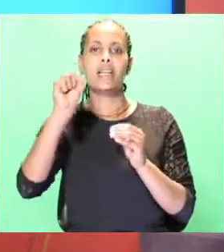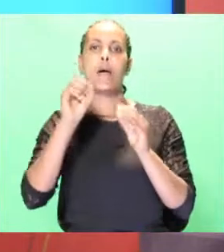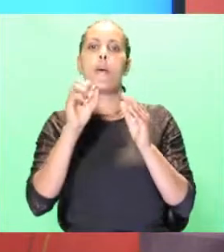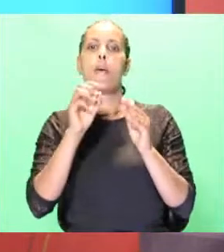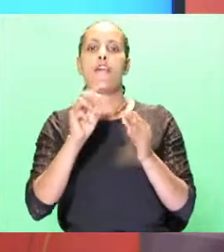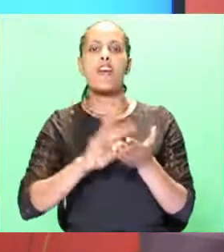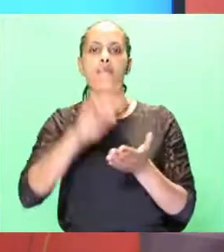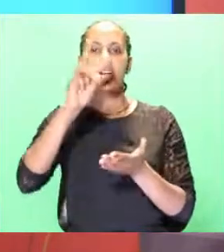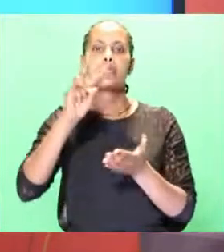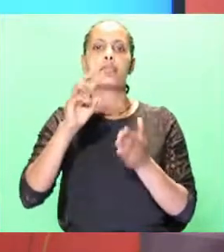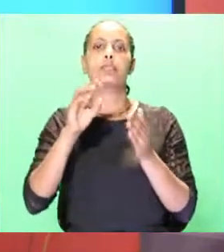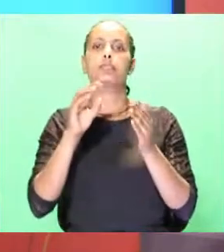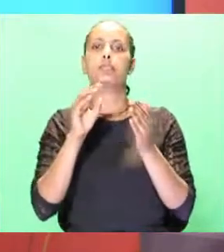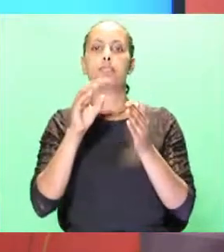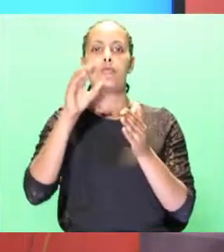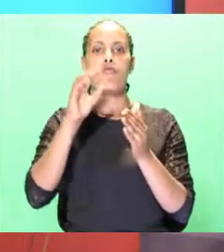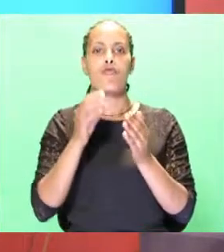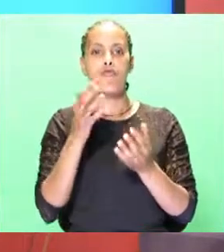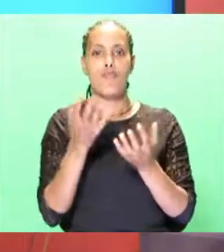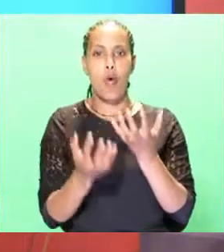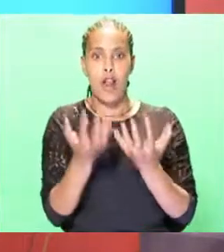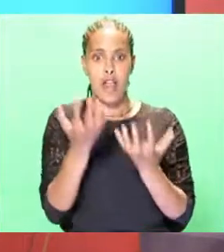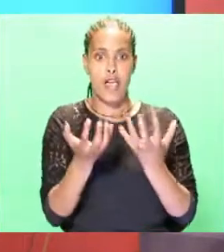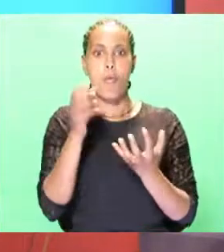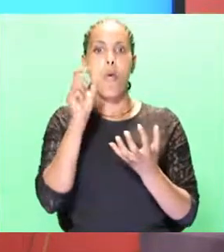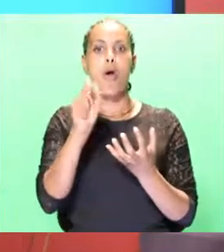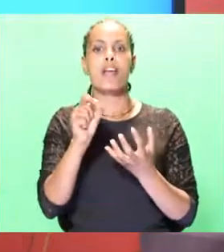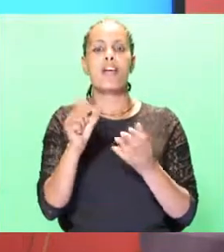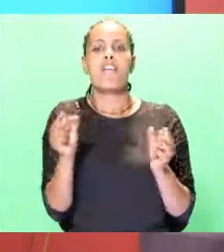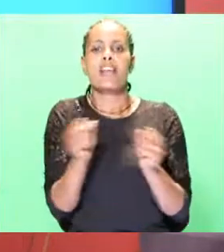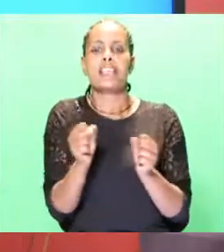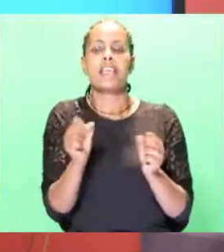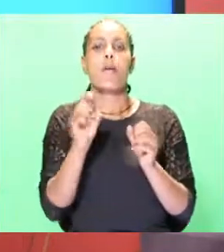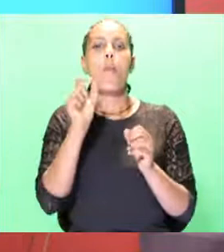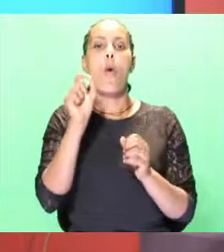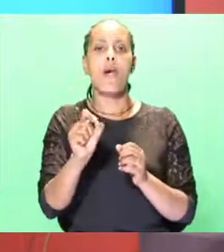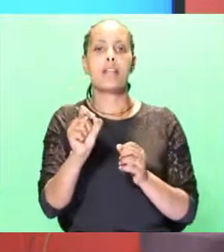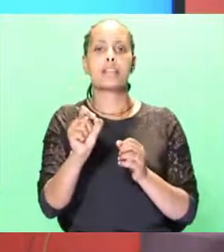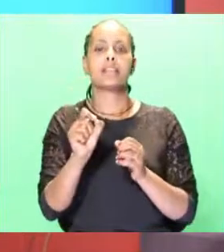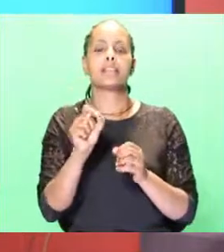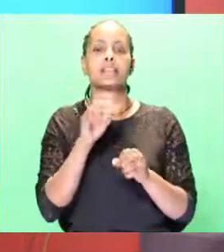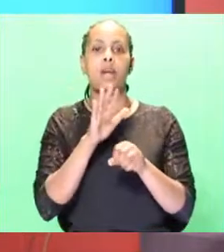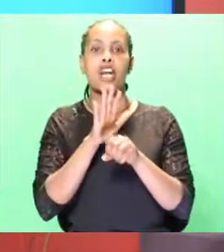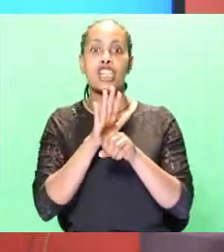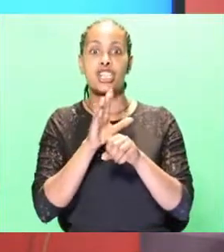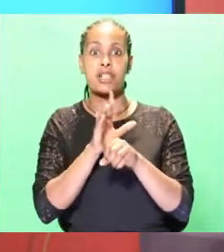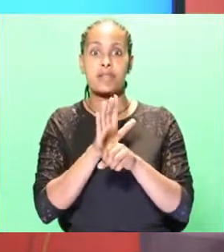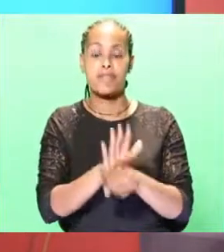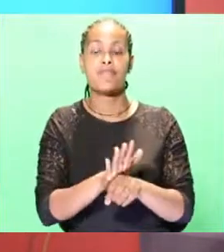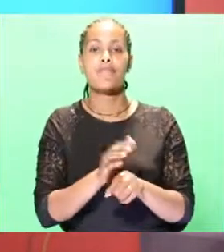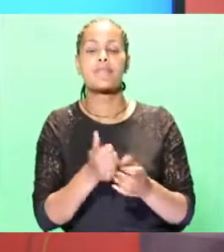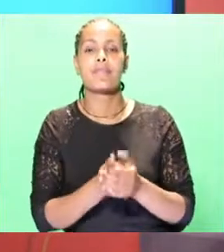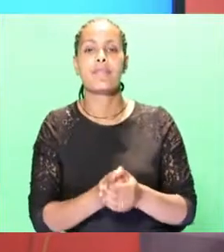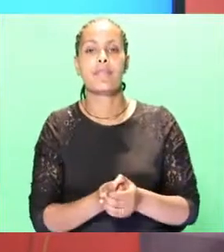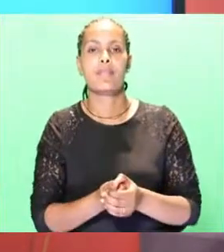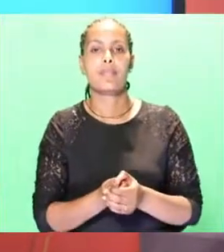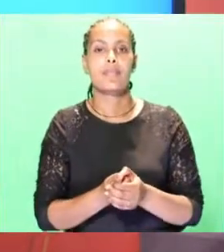vapor pressure, boiling point elevation and freezing point depression.